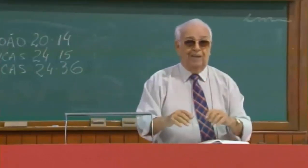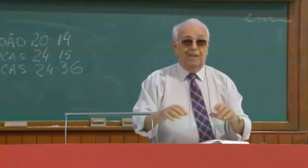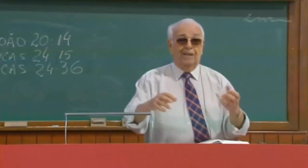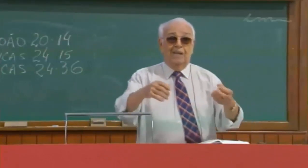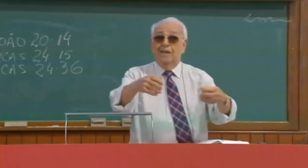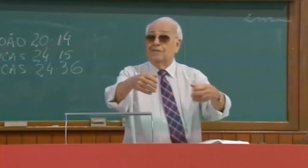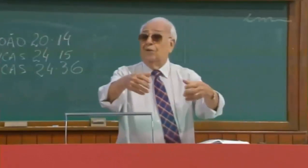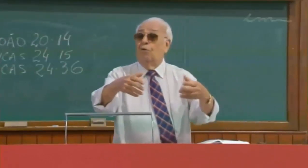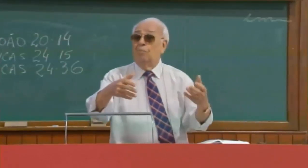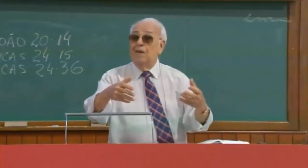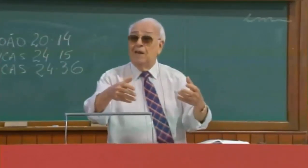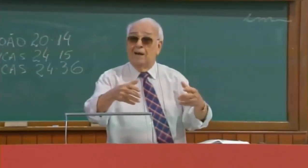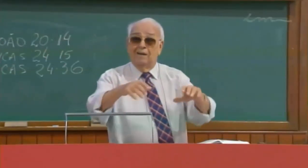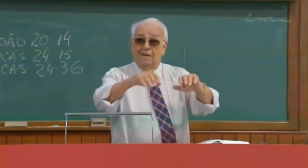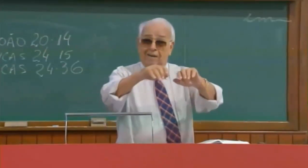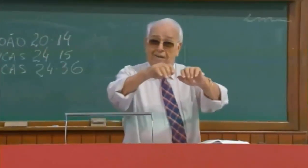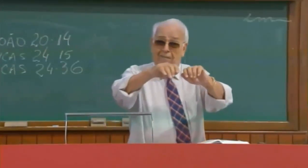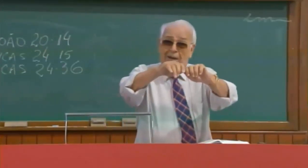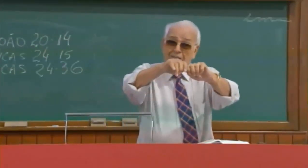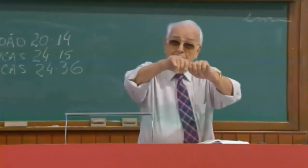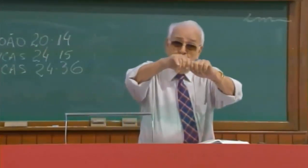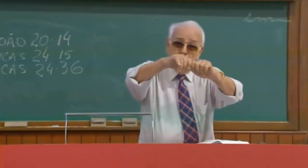cookie.